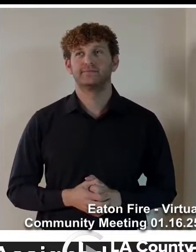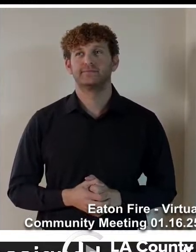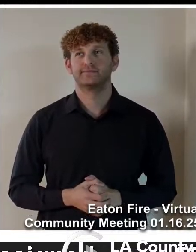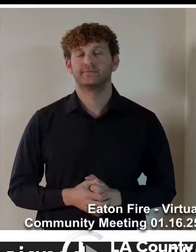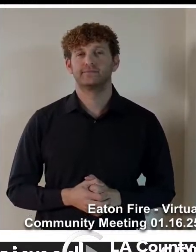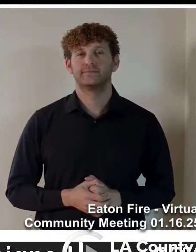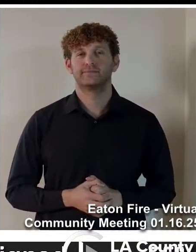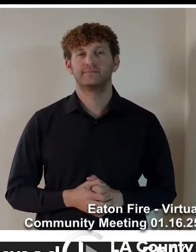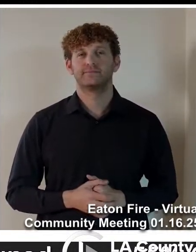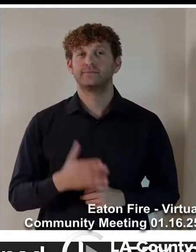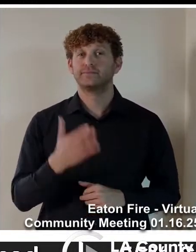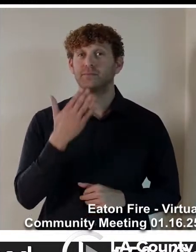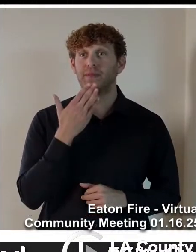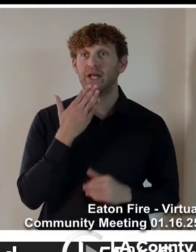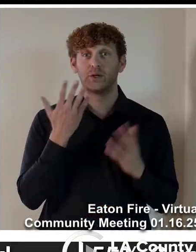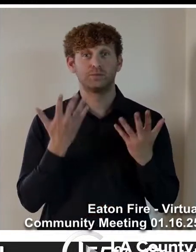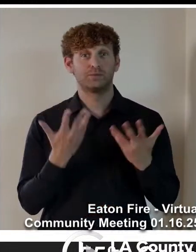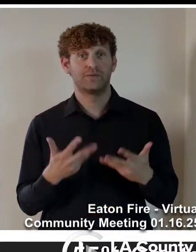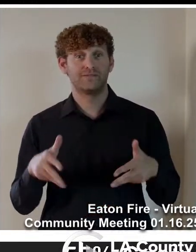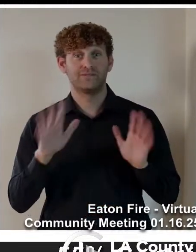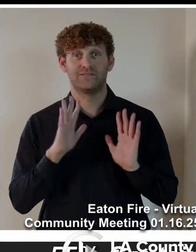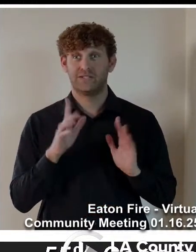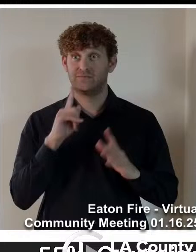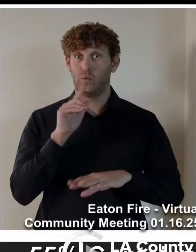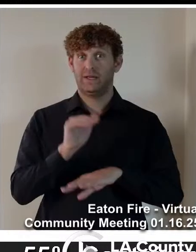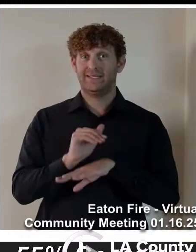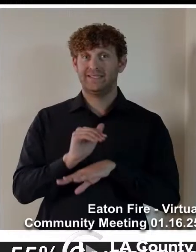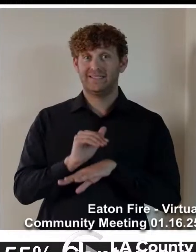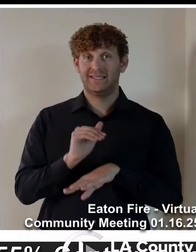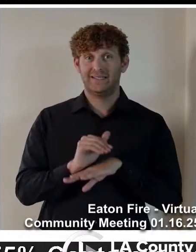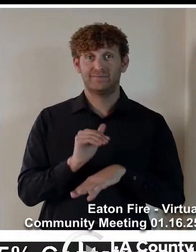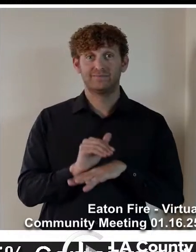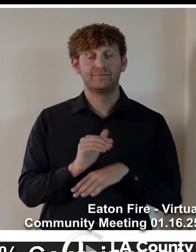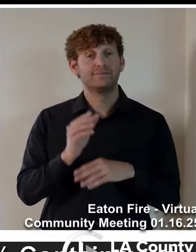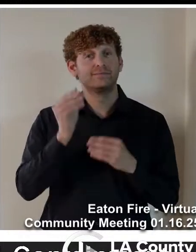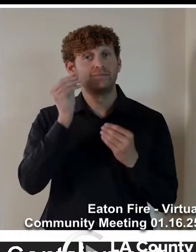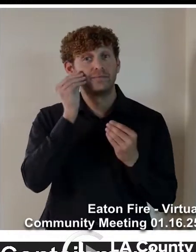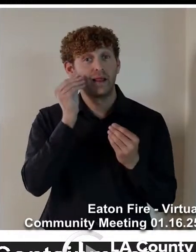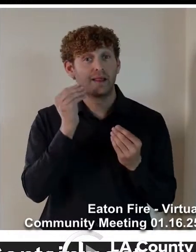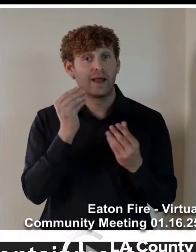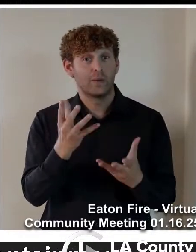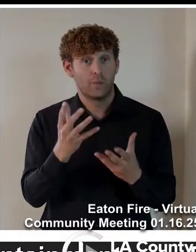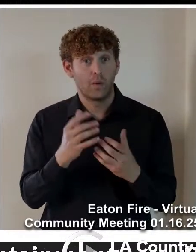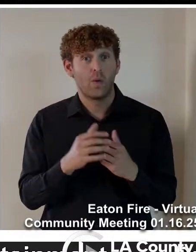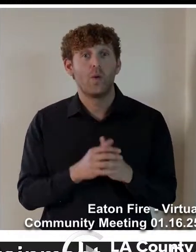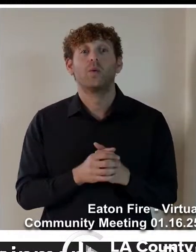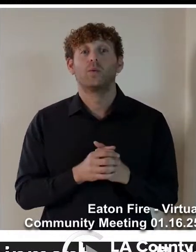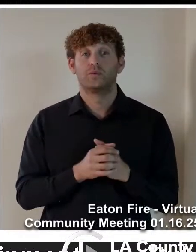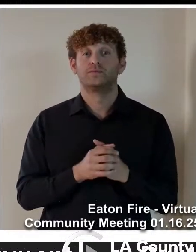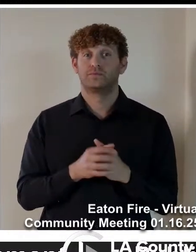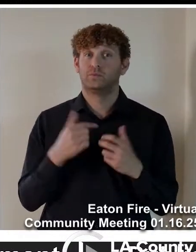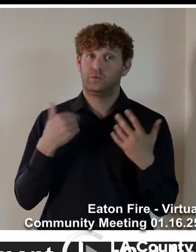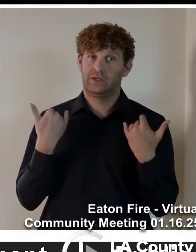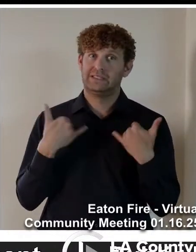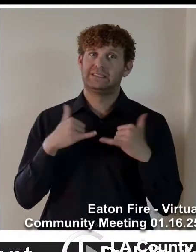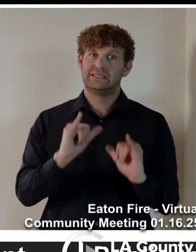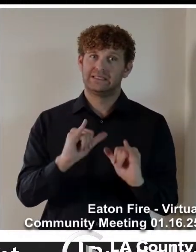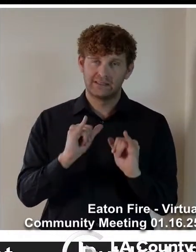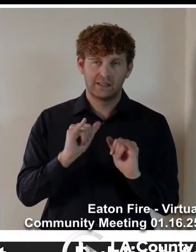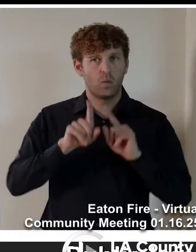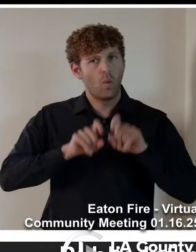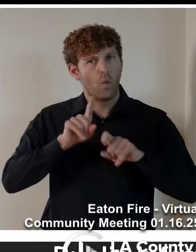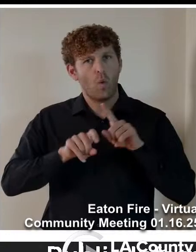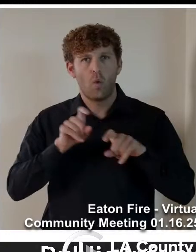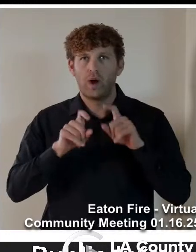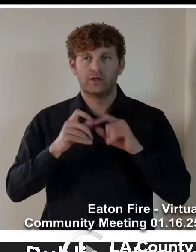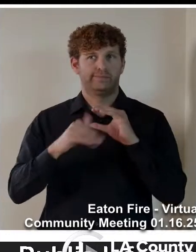Thank you. That covers all the questions for this evening, but please note that we are still getting them in on a regular basis, and we do encourage you to. As the questions